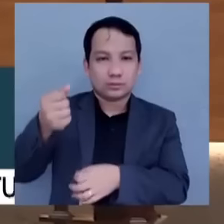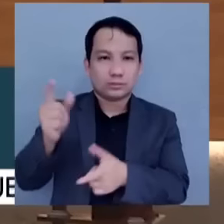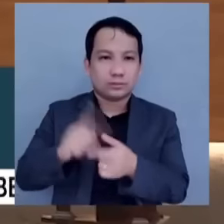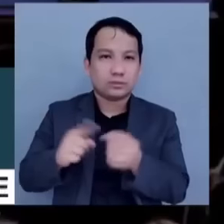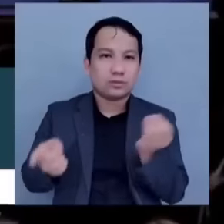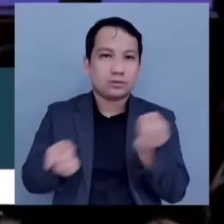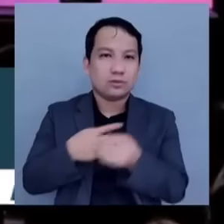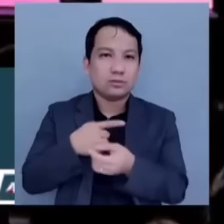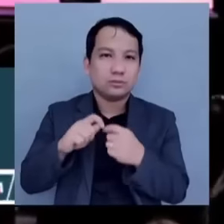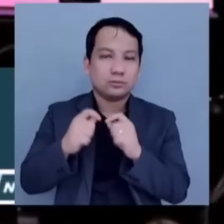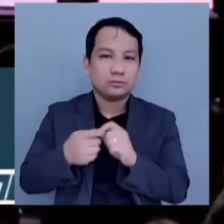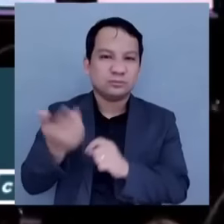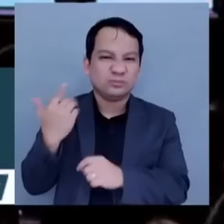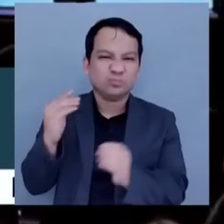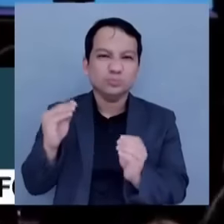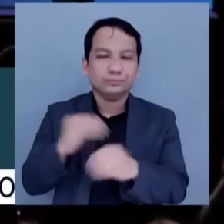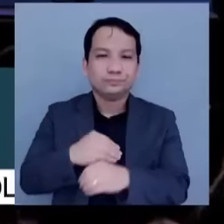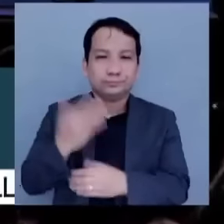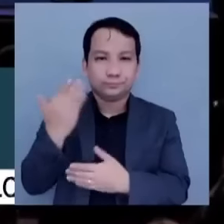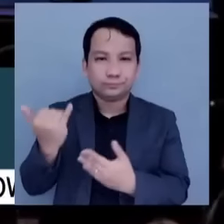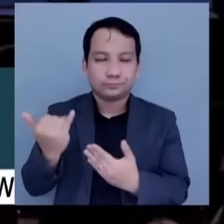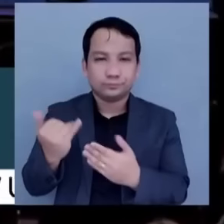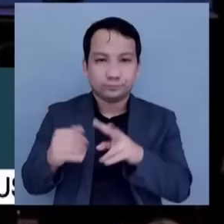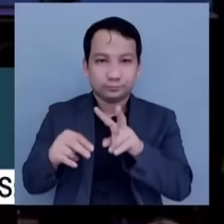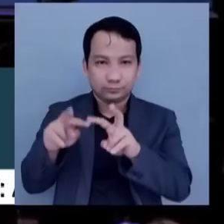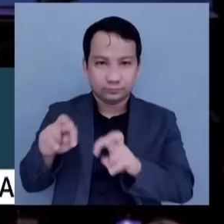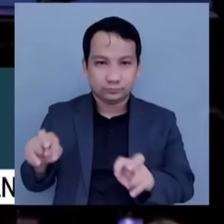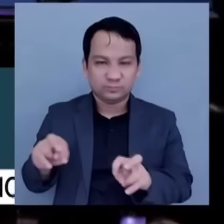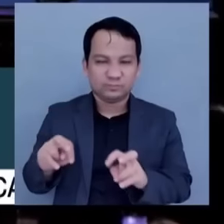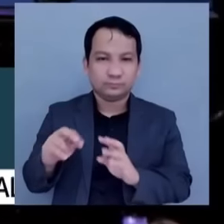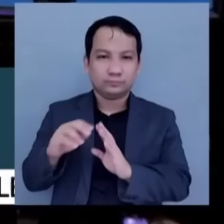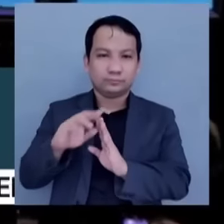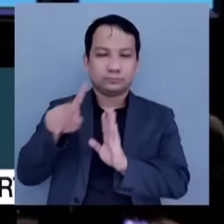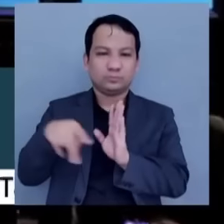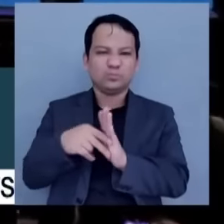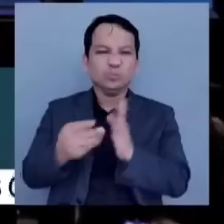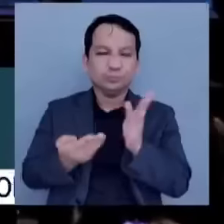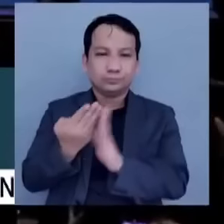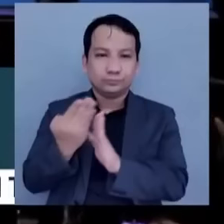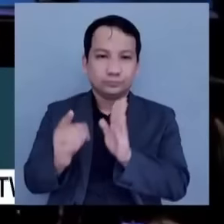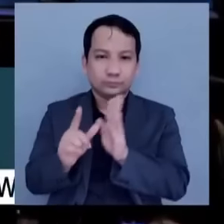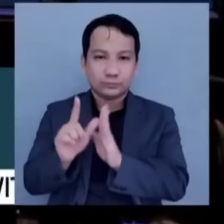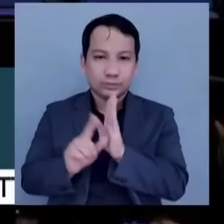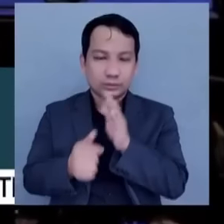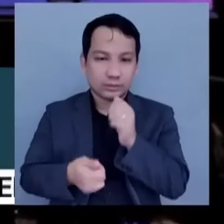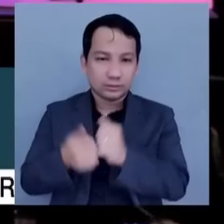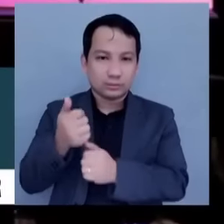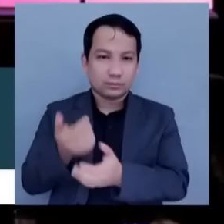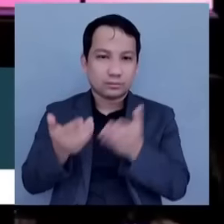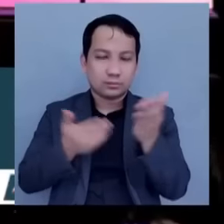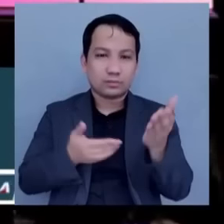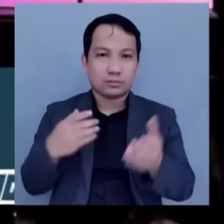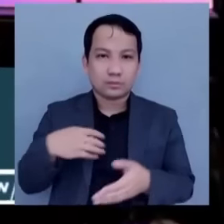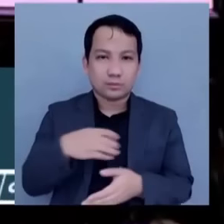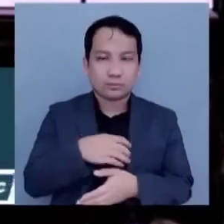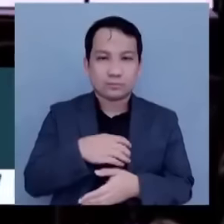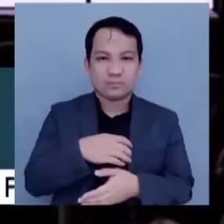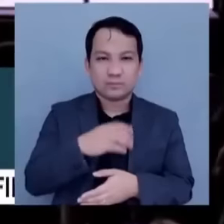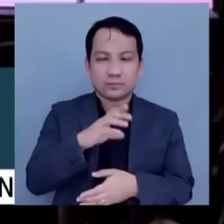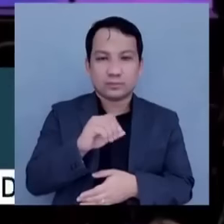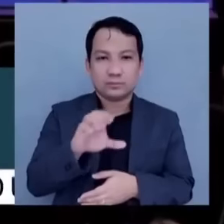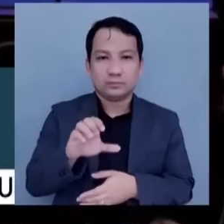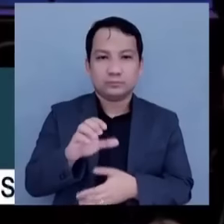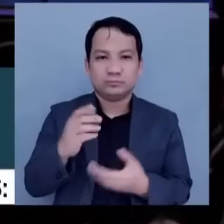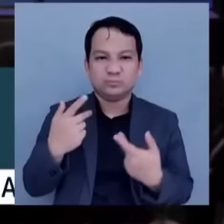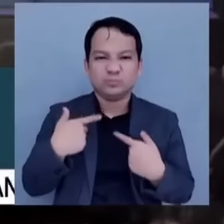termination from office, subject to certain pertinent laws. The bill, meanwhile, states that candidates for electoral posts may